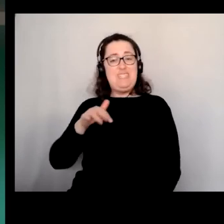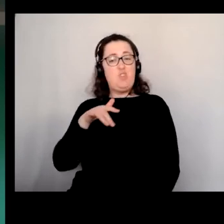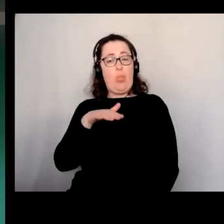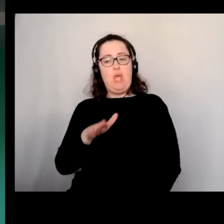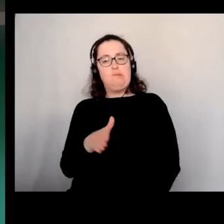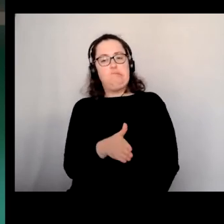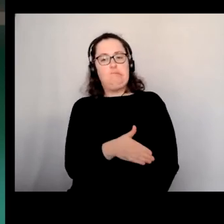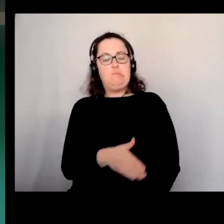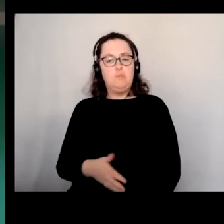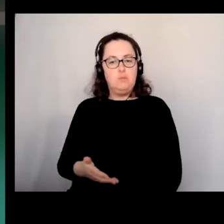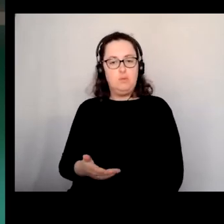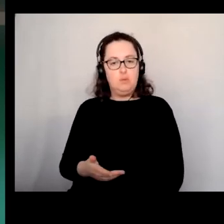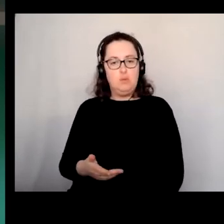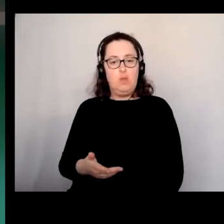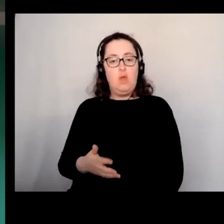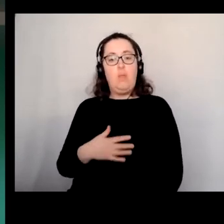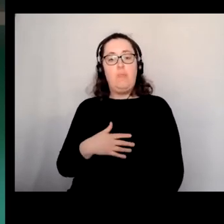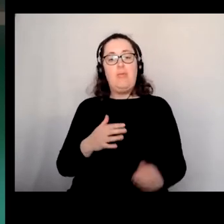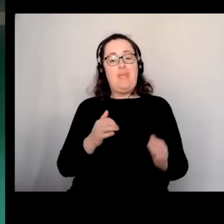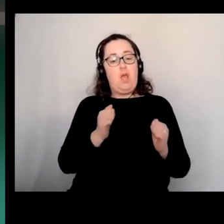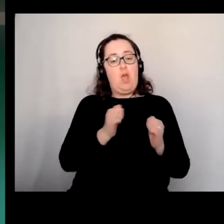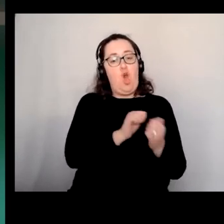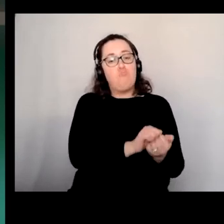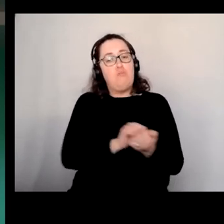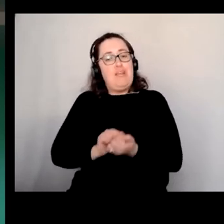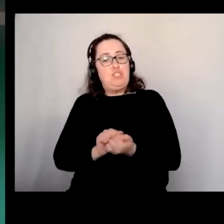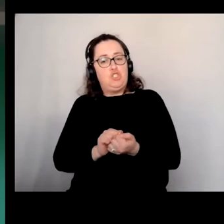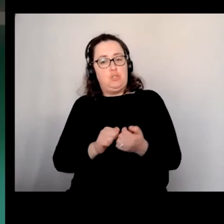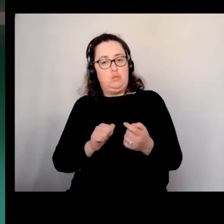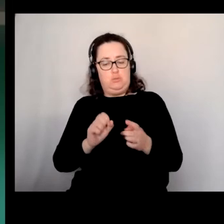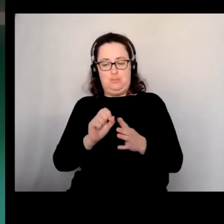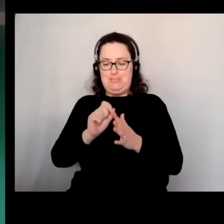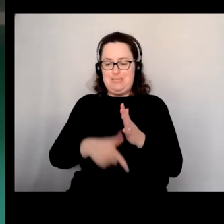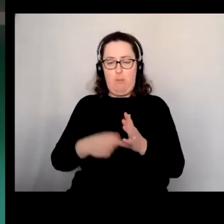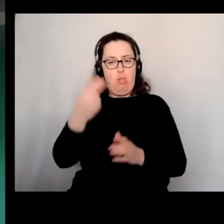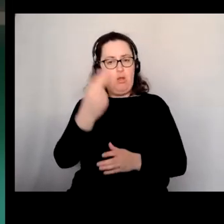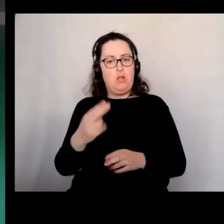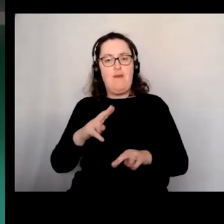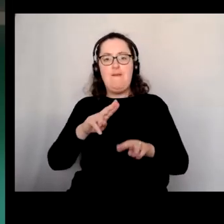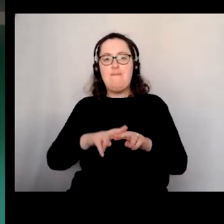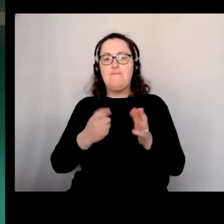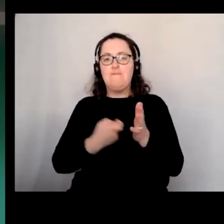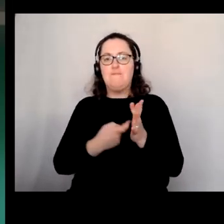even it's the reappropriation of certain disabled